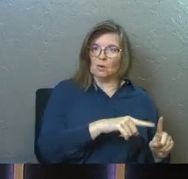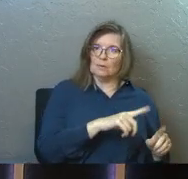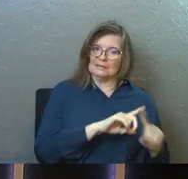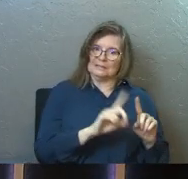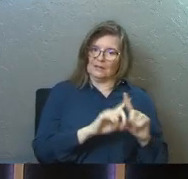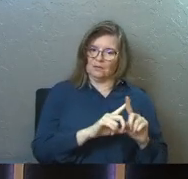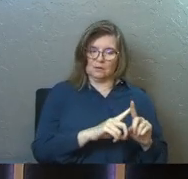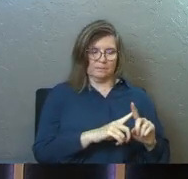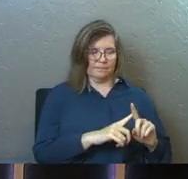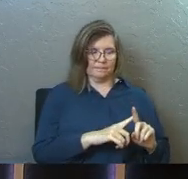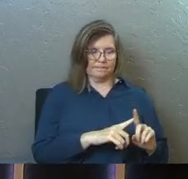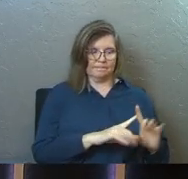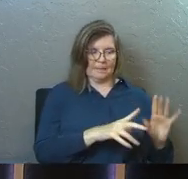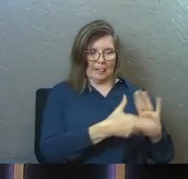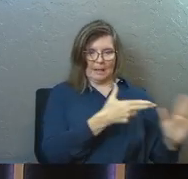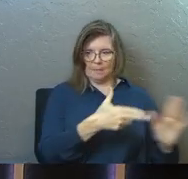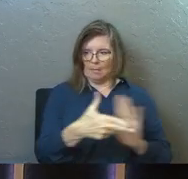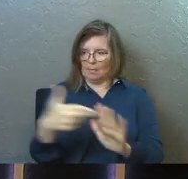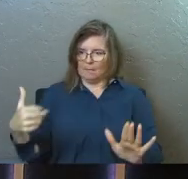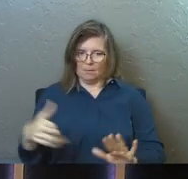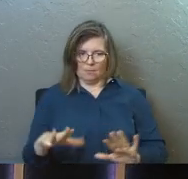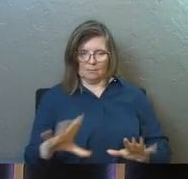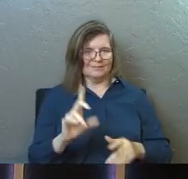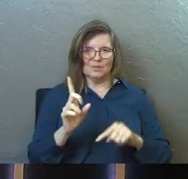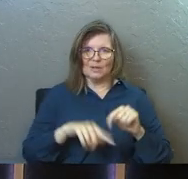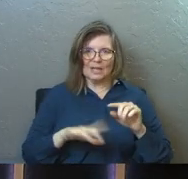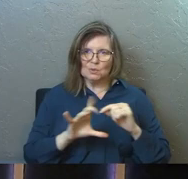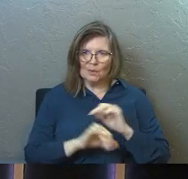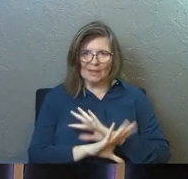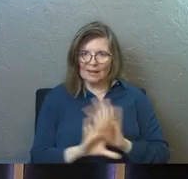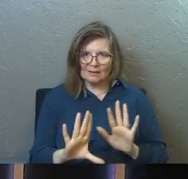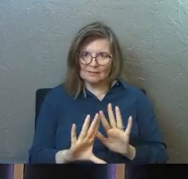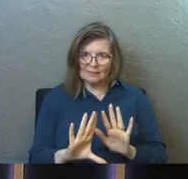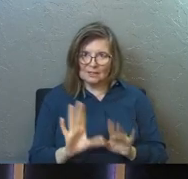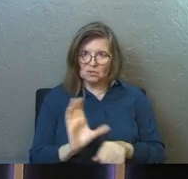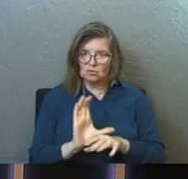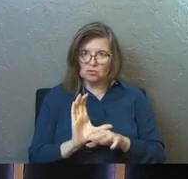they're different based on their behavior, you can't do that in the church.